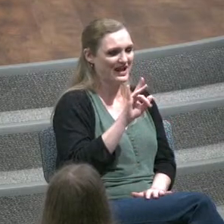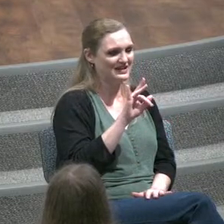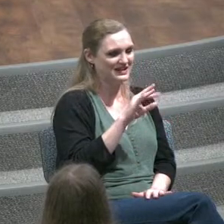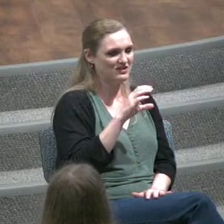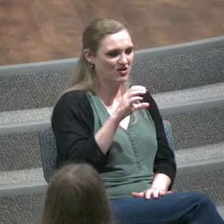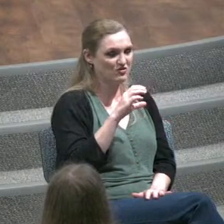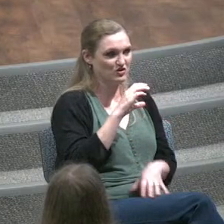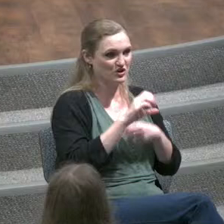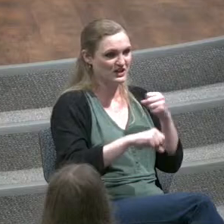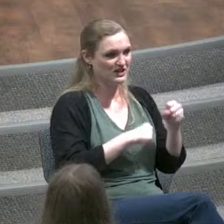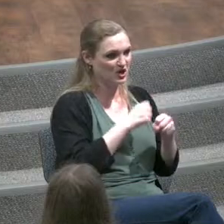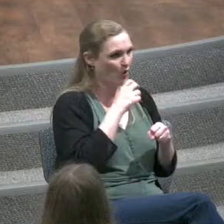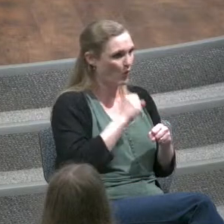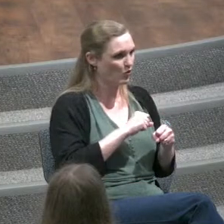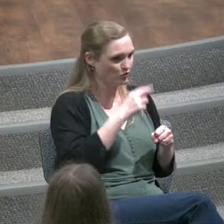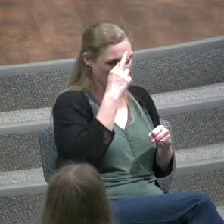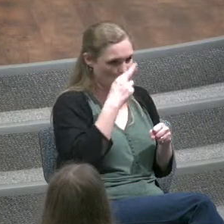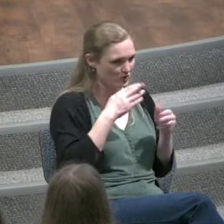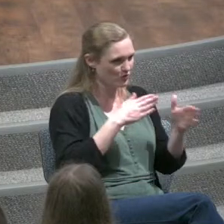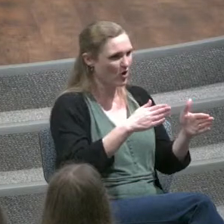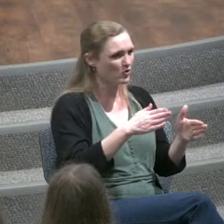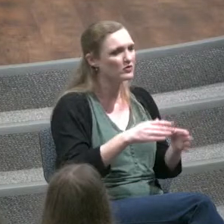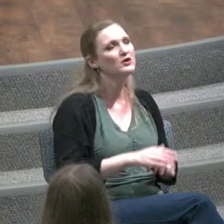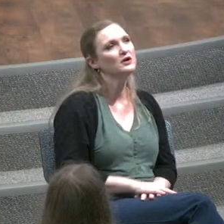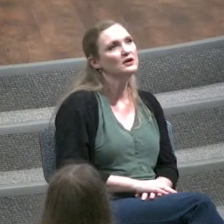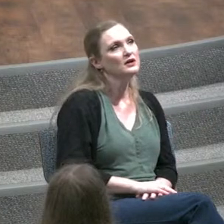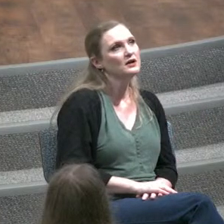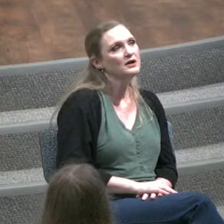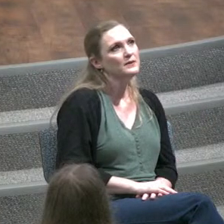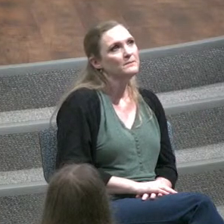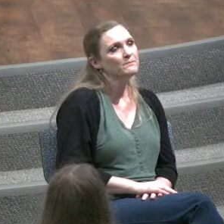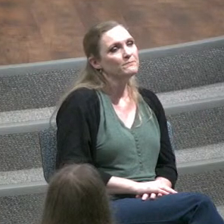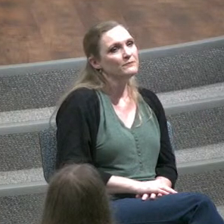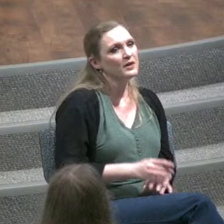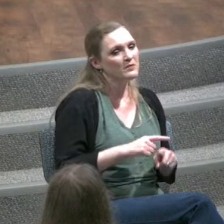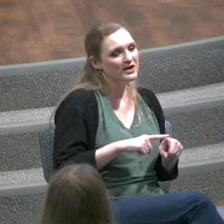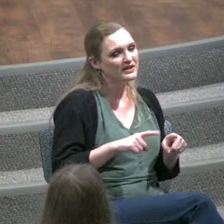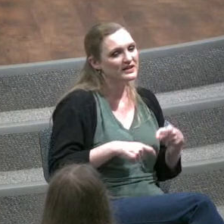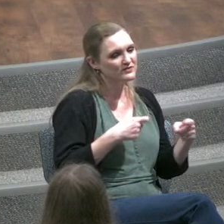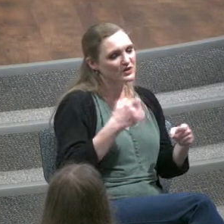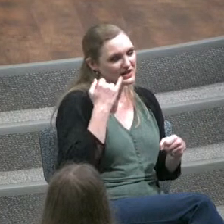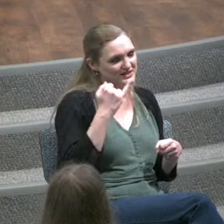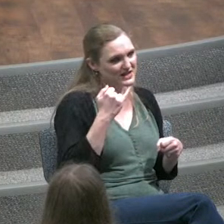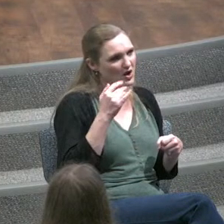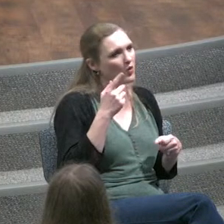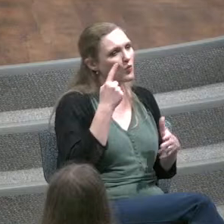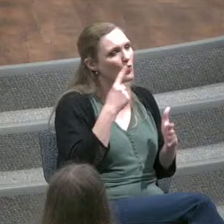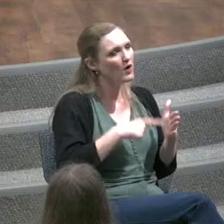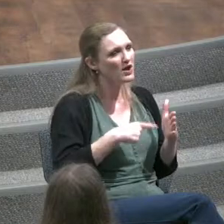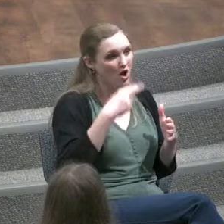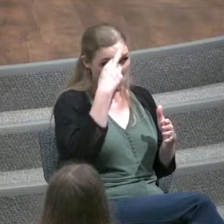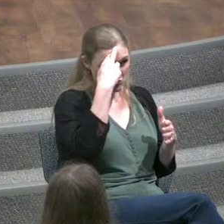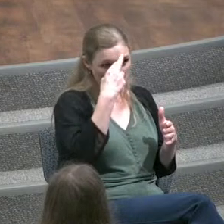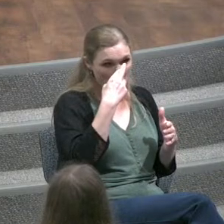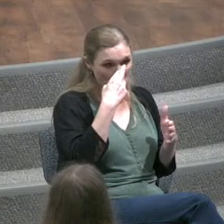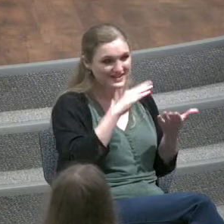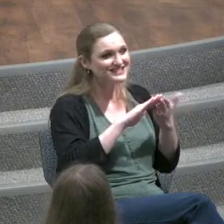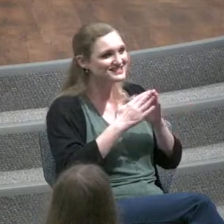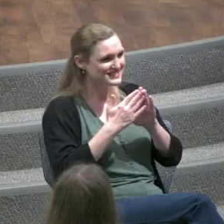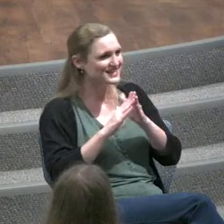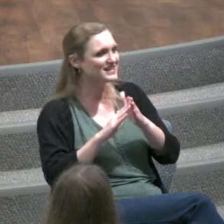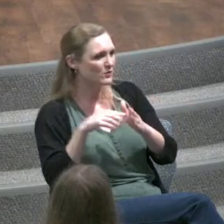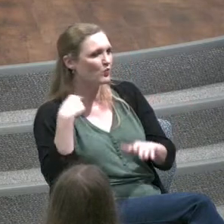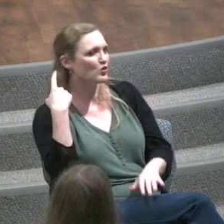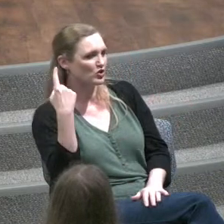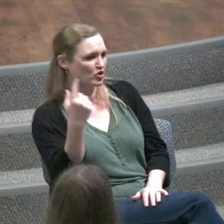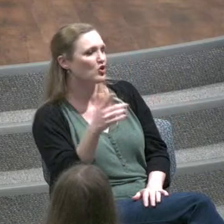1,800-year-old Roman road. But it gives you a sense of, with kind of like with Caesarea Maritima, like what a Roman city would have